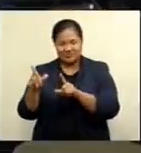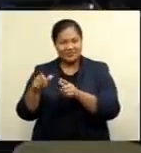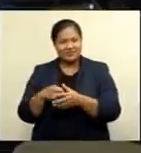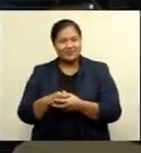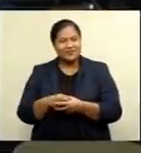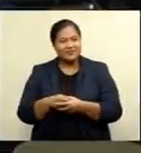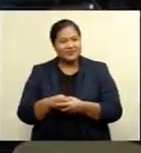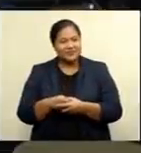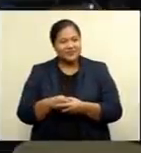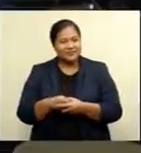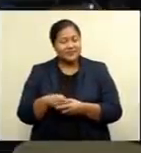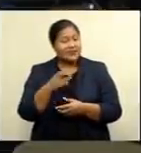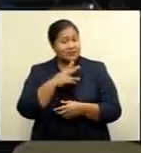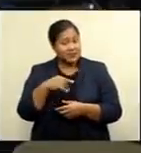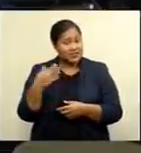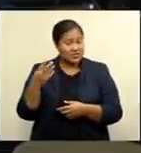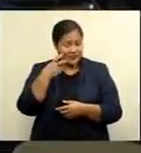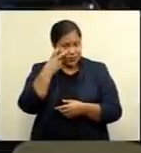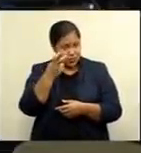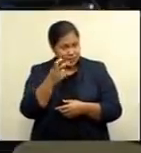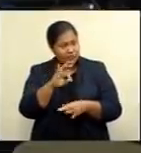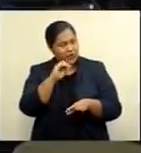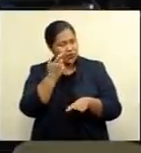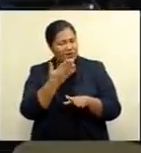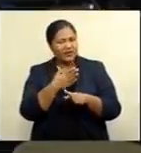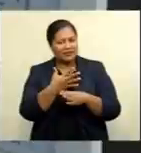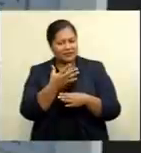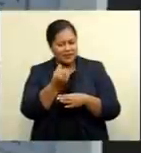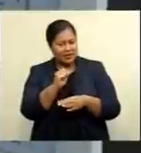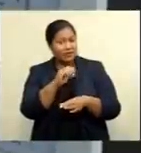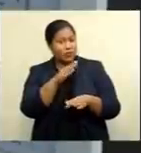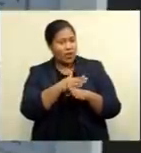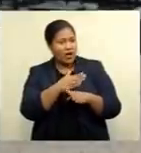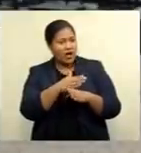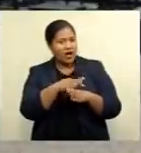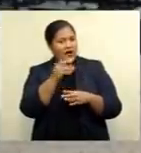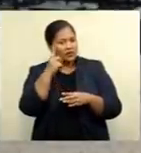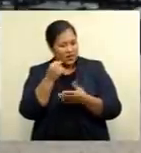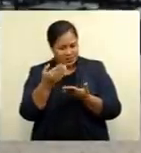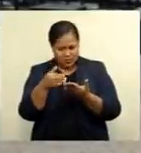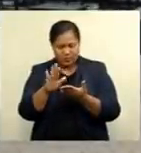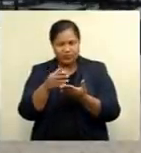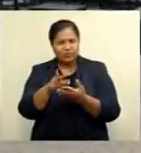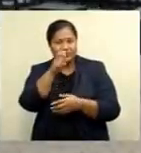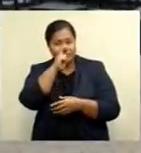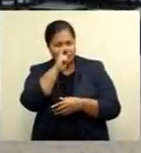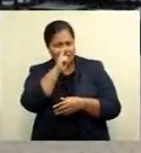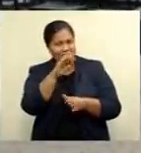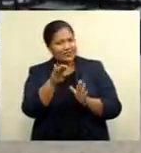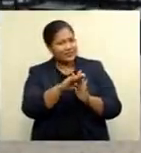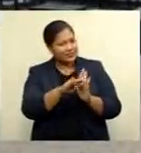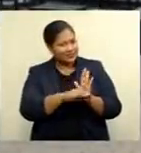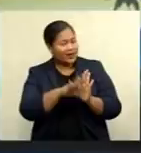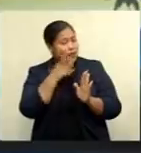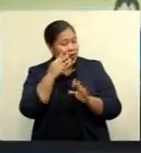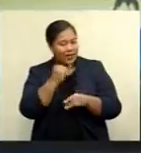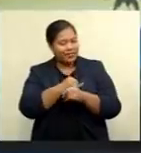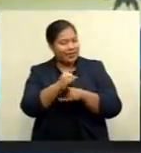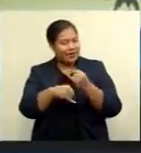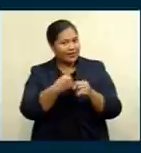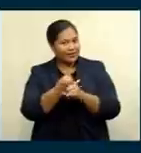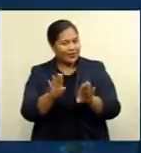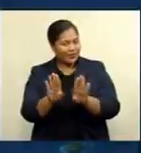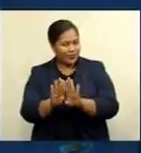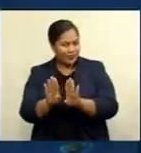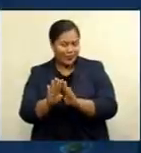activities. The Ministry of Tourism will be setting the momentum by endorsing strict protocols once international borders